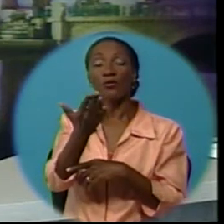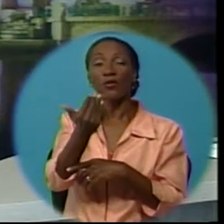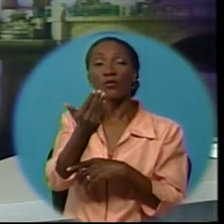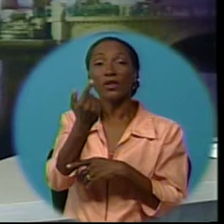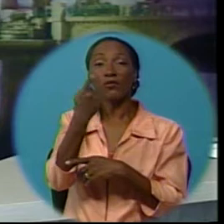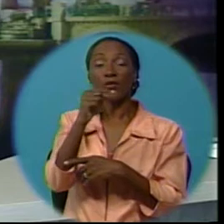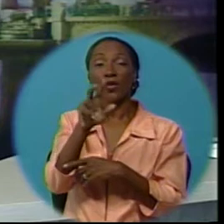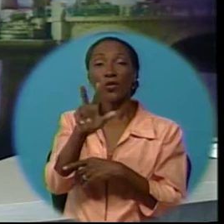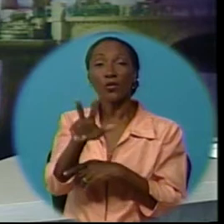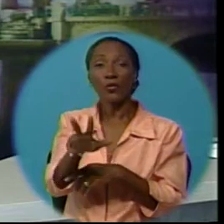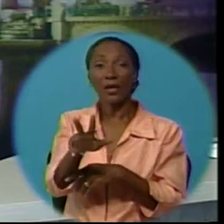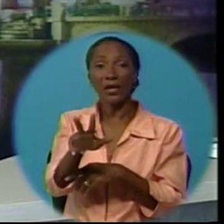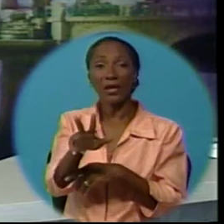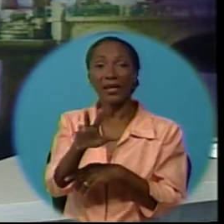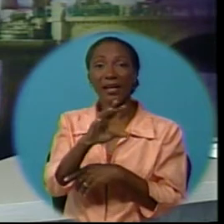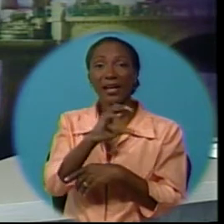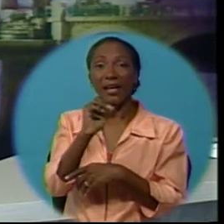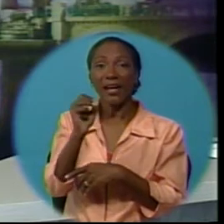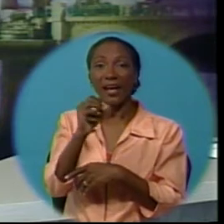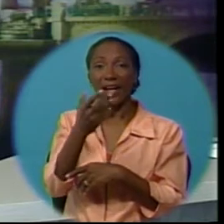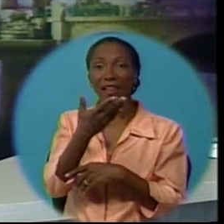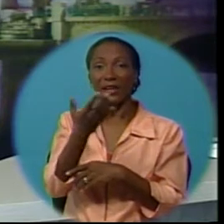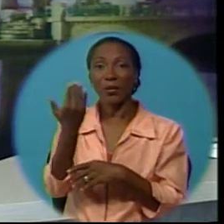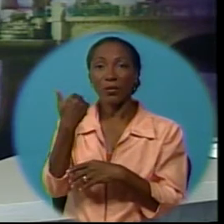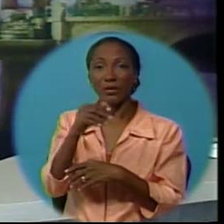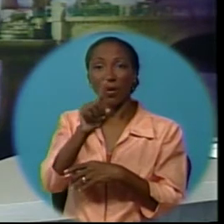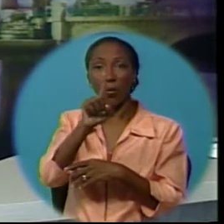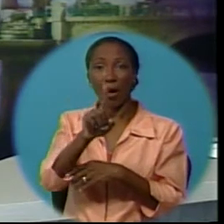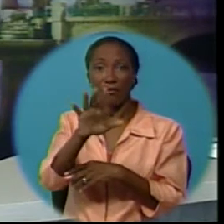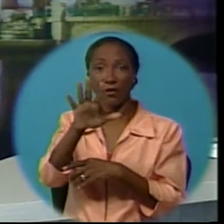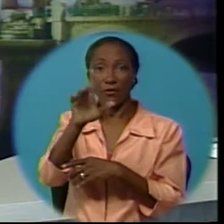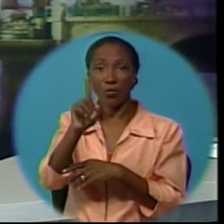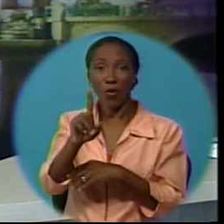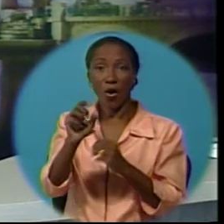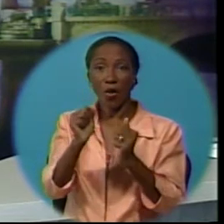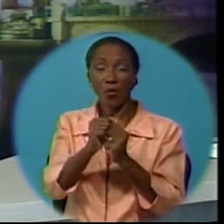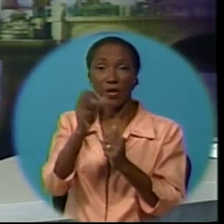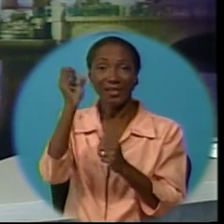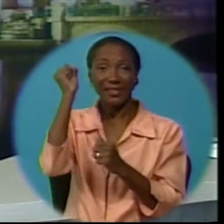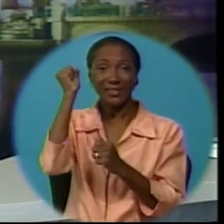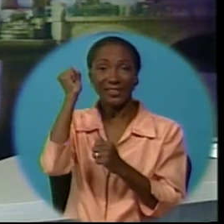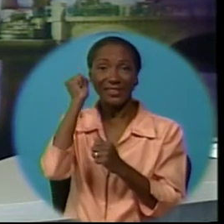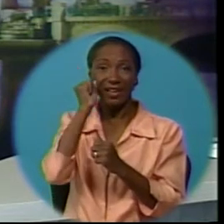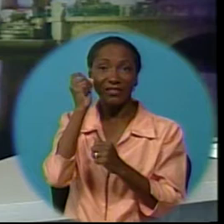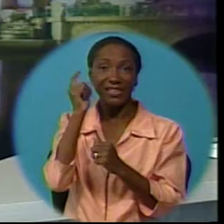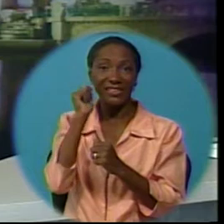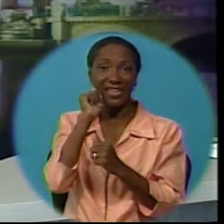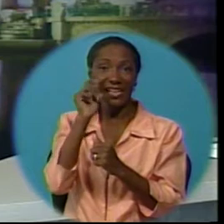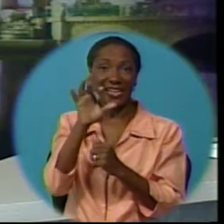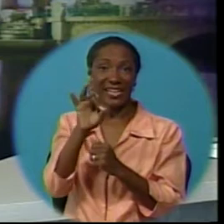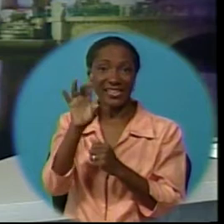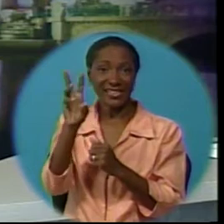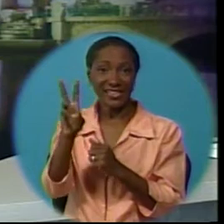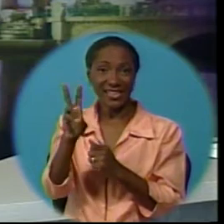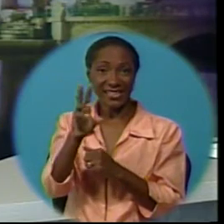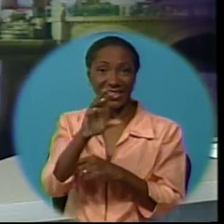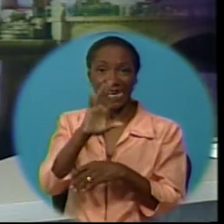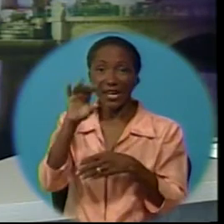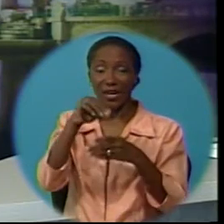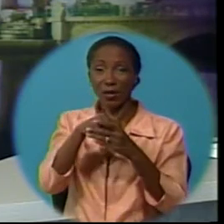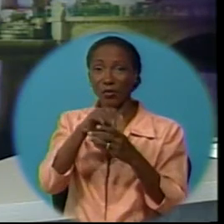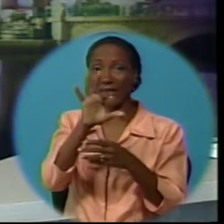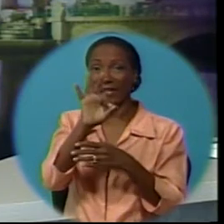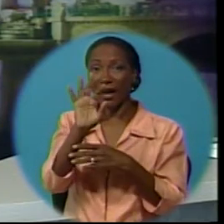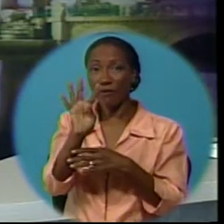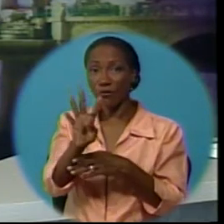unbroken fourth-wicket partnership of 151 between Stephanie Taylor with 86, inclusive of 9 fours,